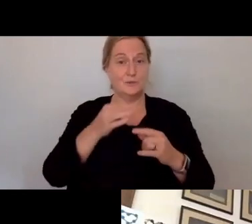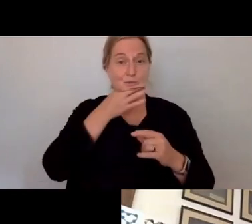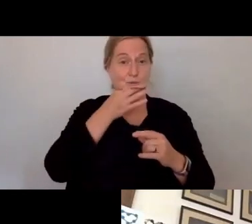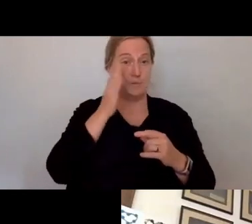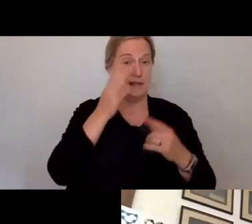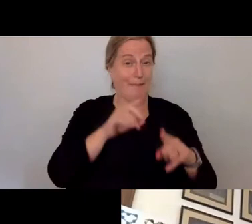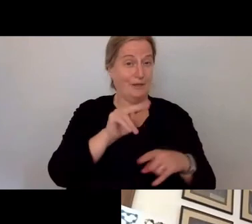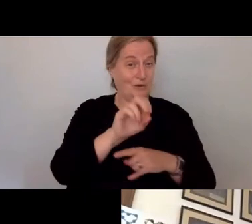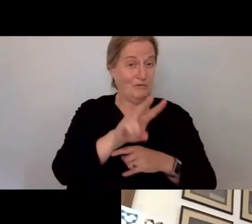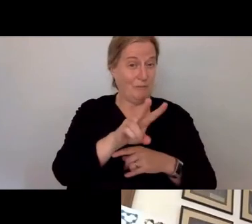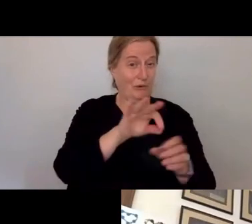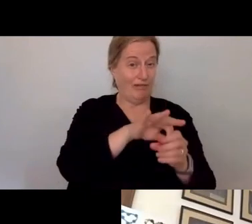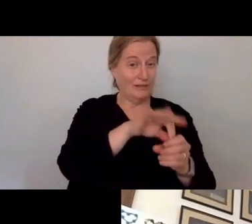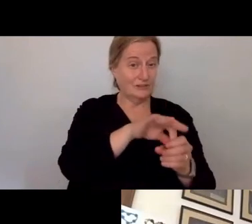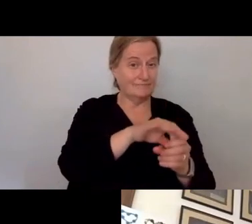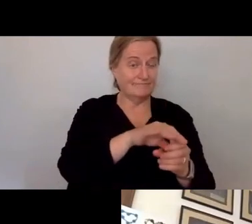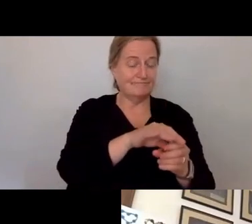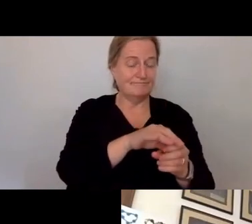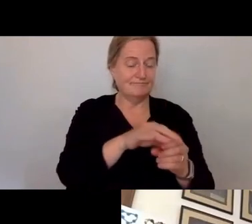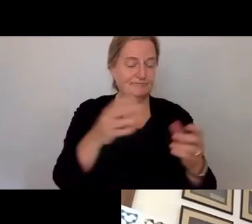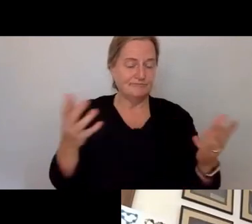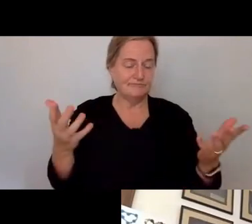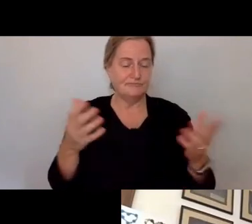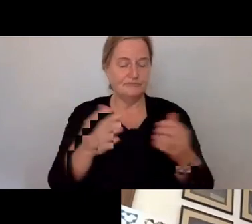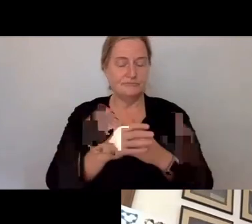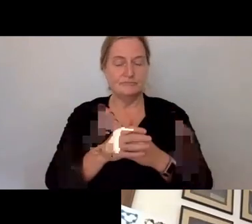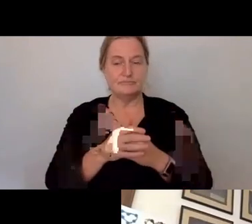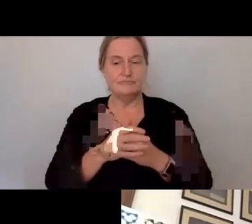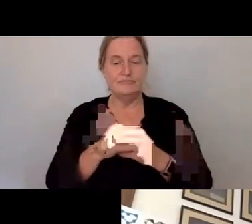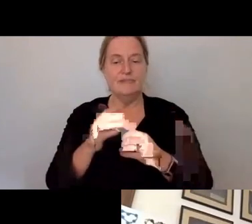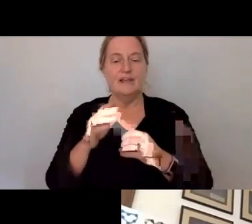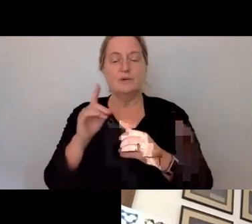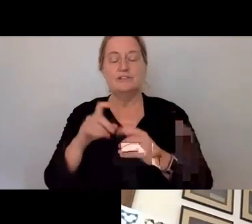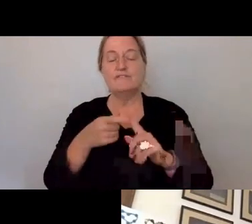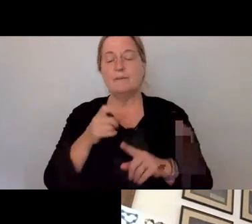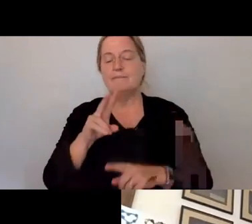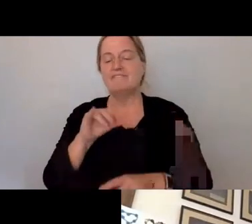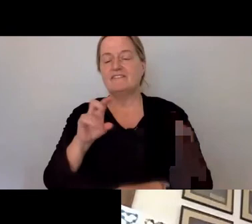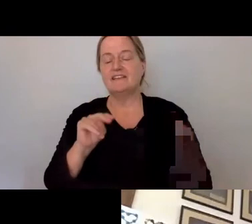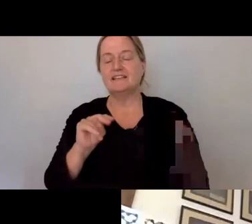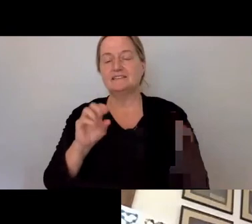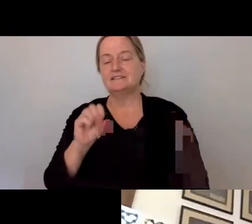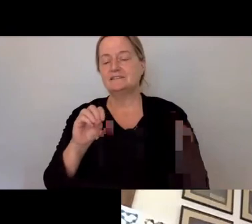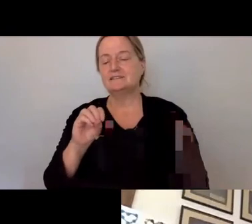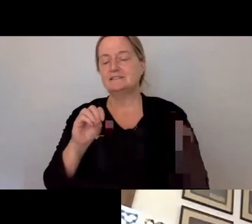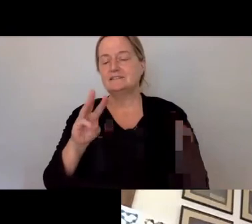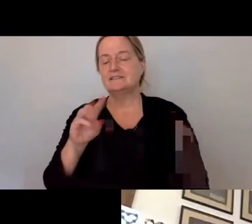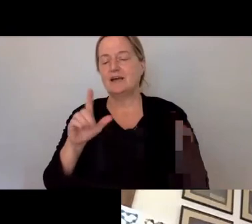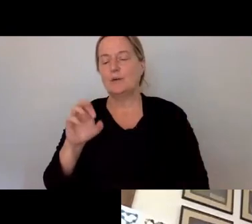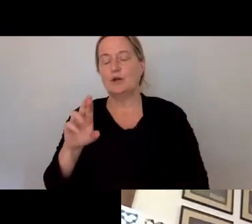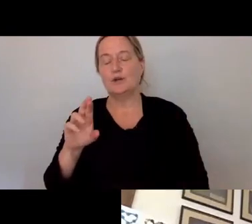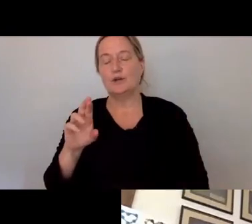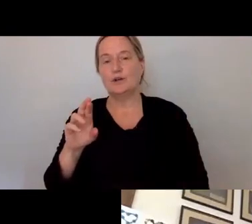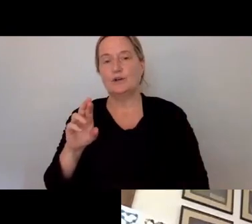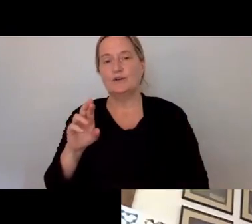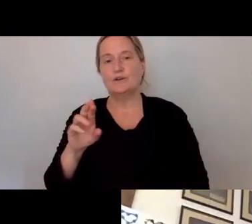going to polling places. So here's the question from Vivian Fowler. Many of the polling places remain inaccessible to Black, Latino,